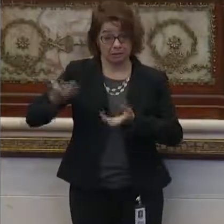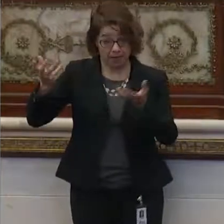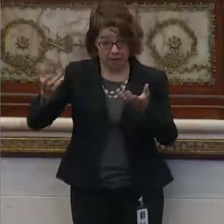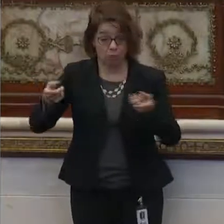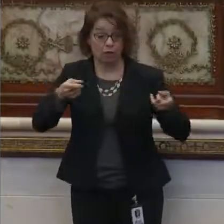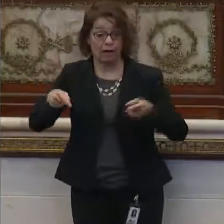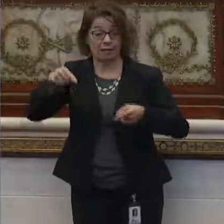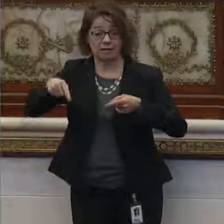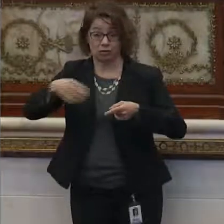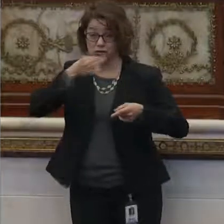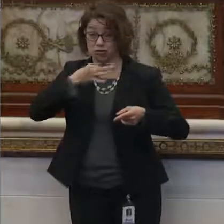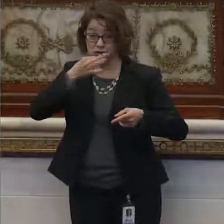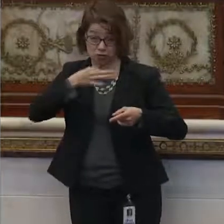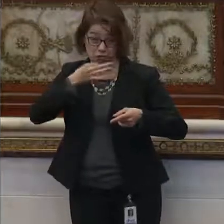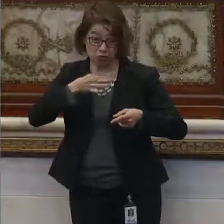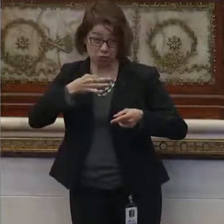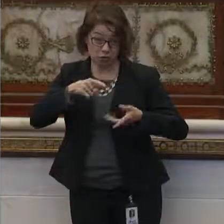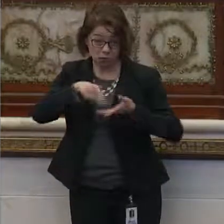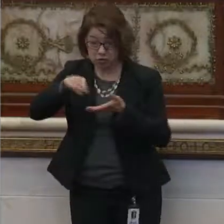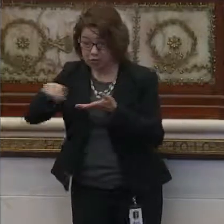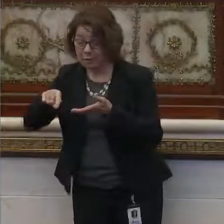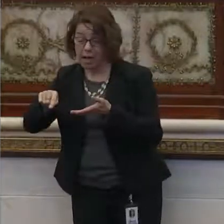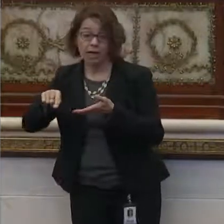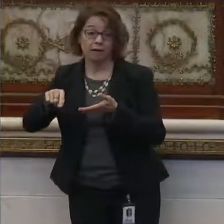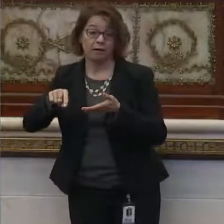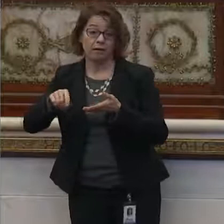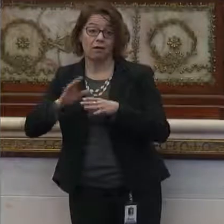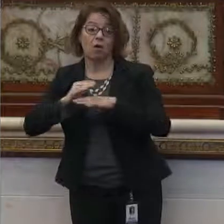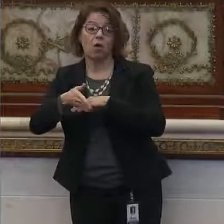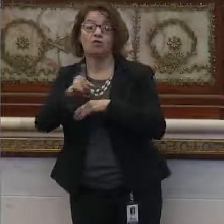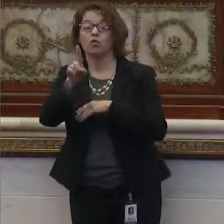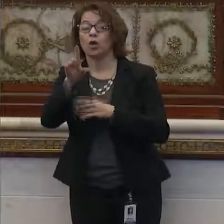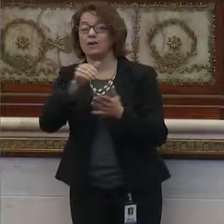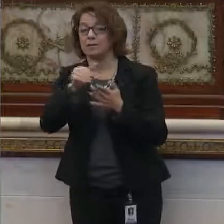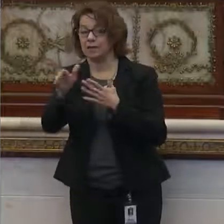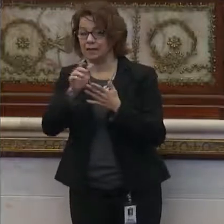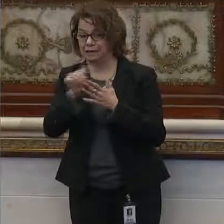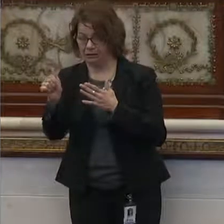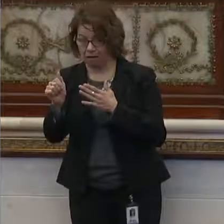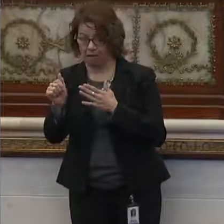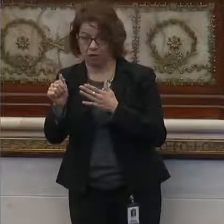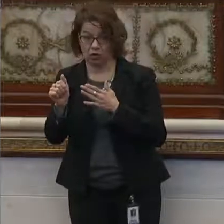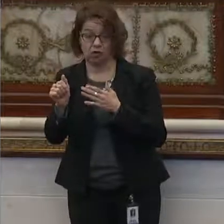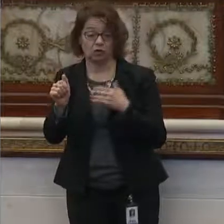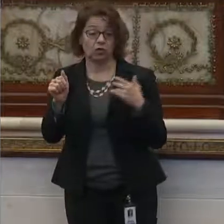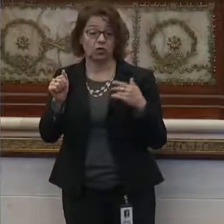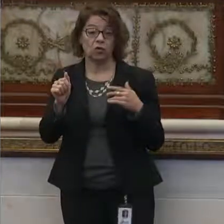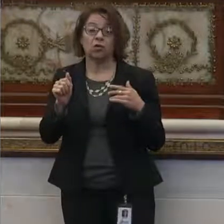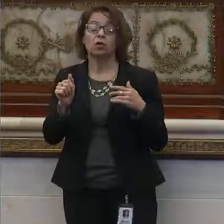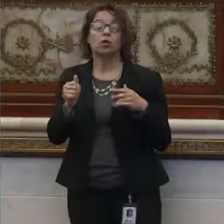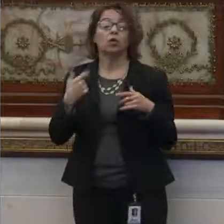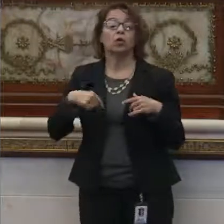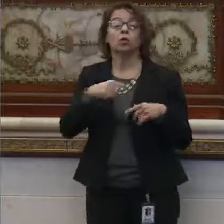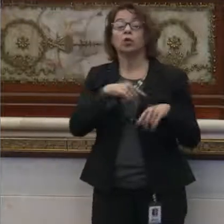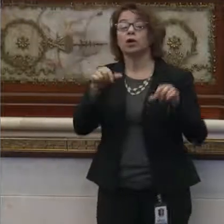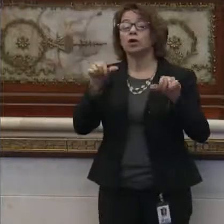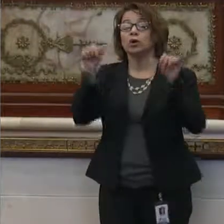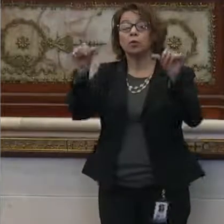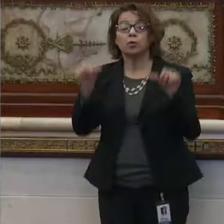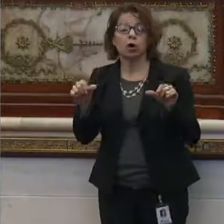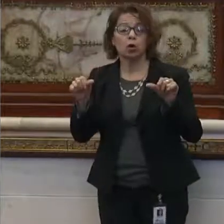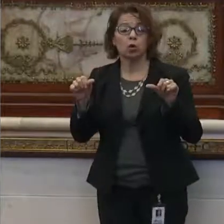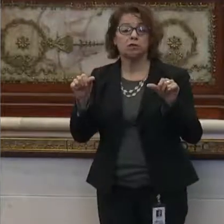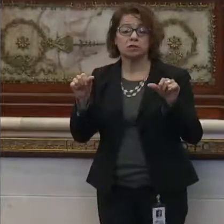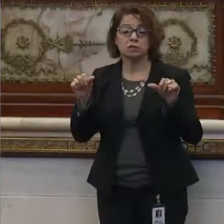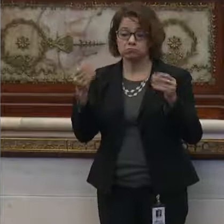this near future, where we'll spend, you know, well over $1 million. We're going to be posting